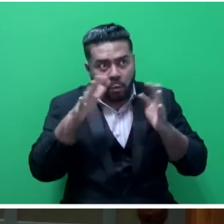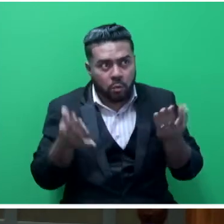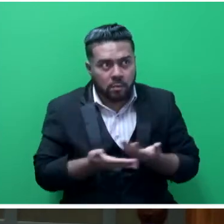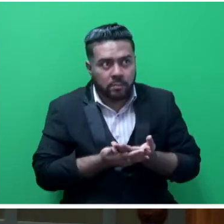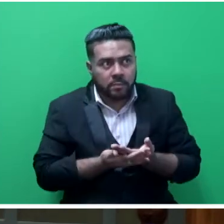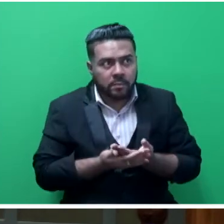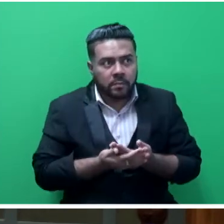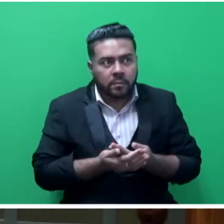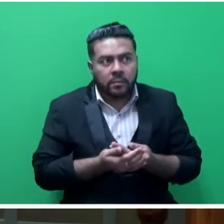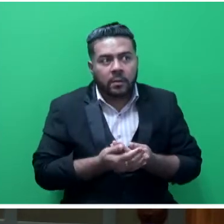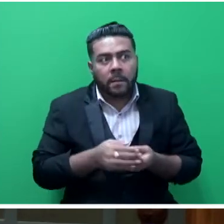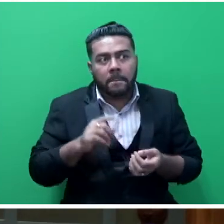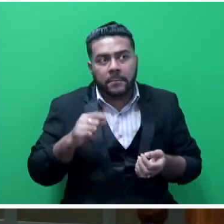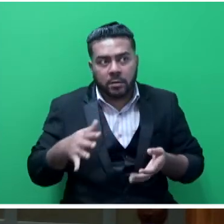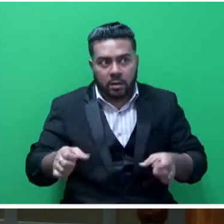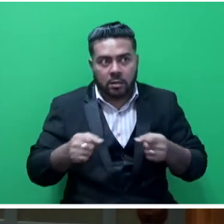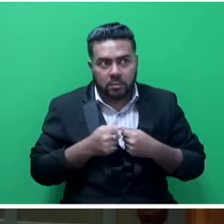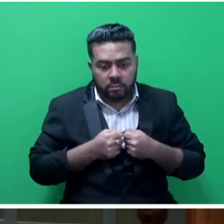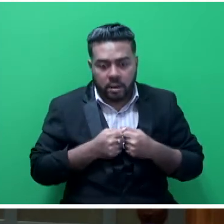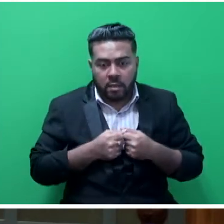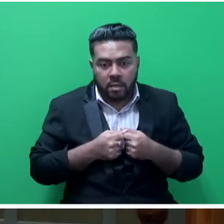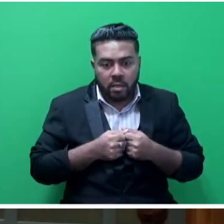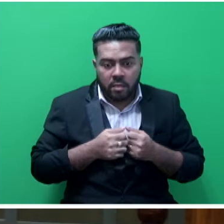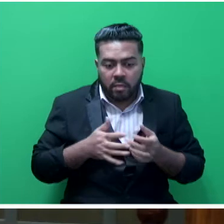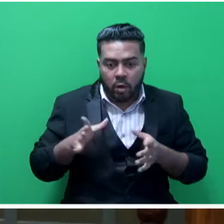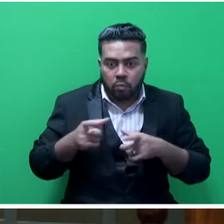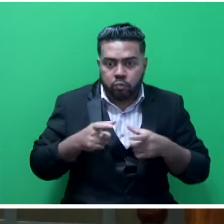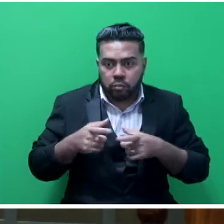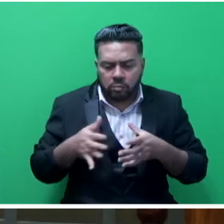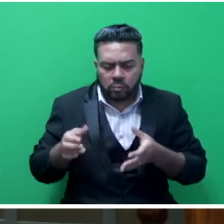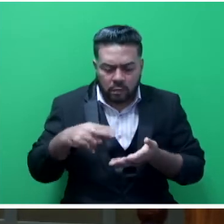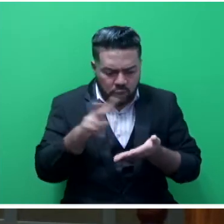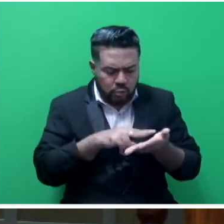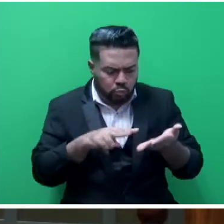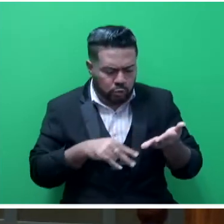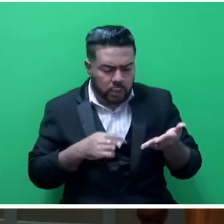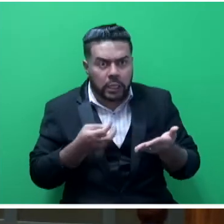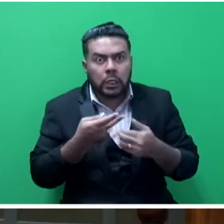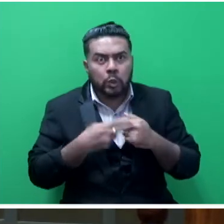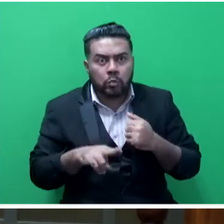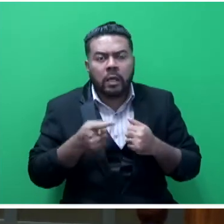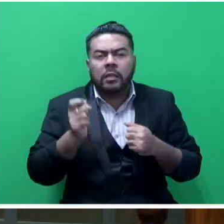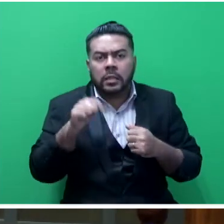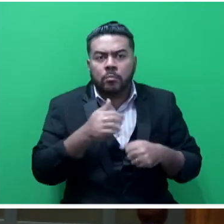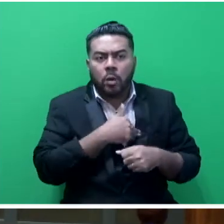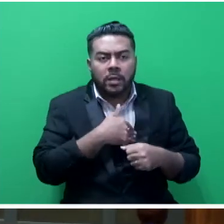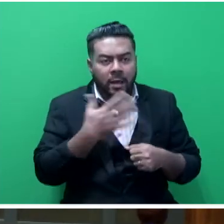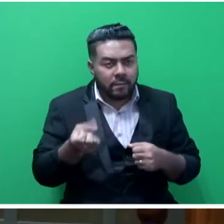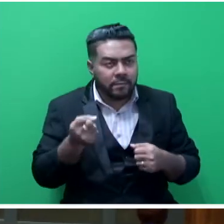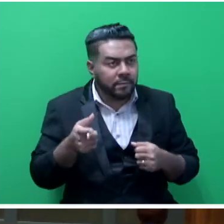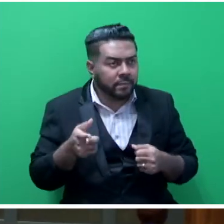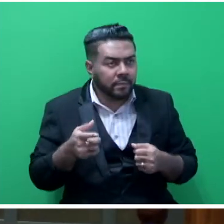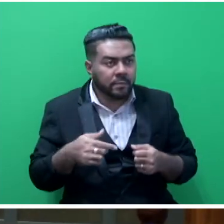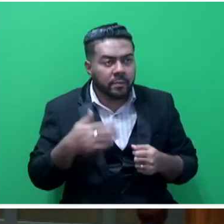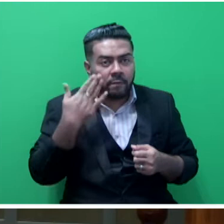are first world countries that are hoarding vaccines from one another. I've just read in the news very early this morning that there was found